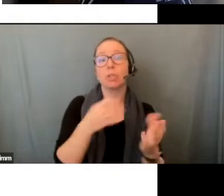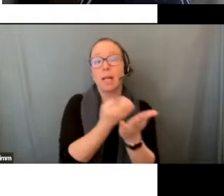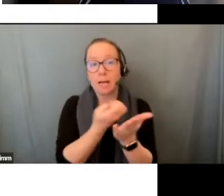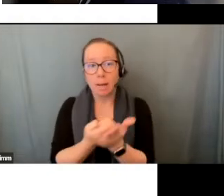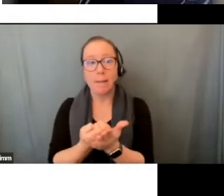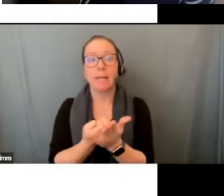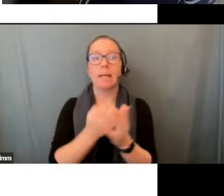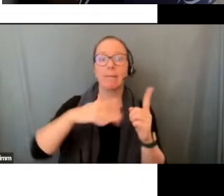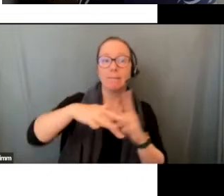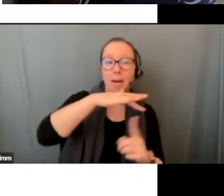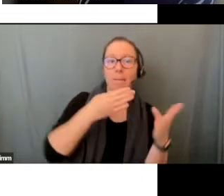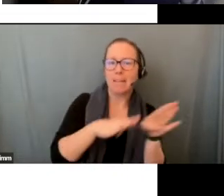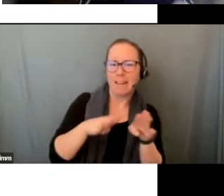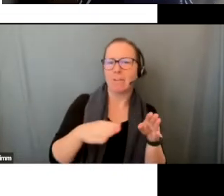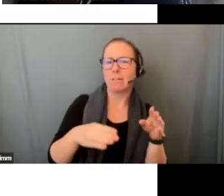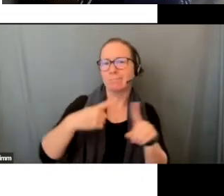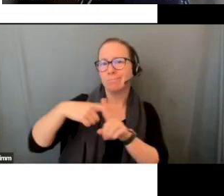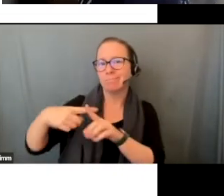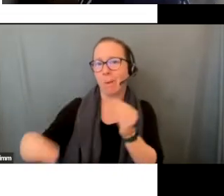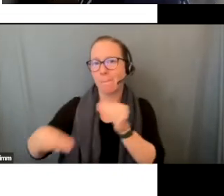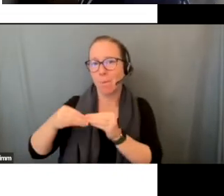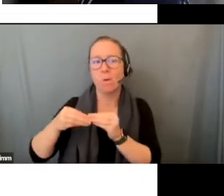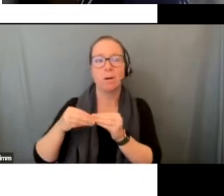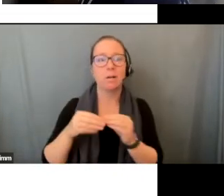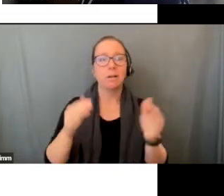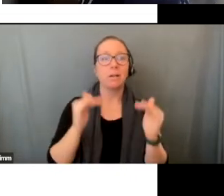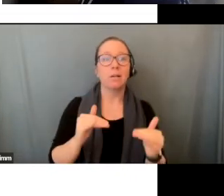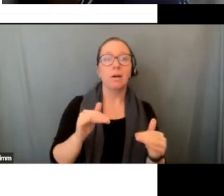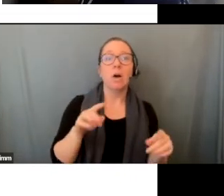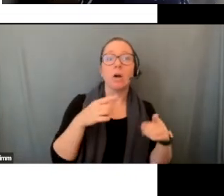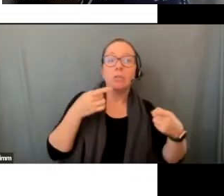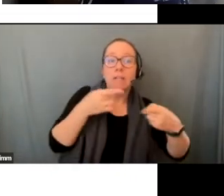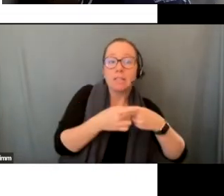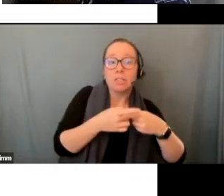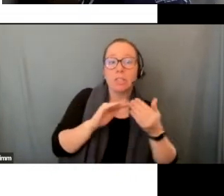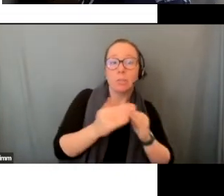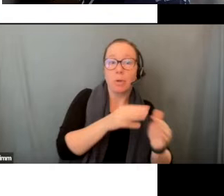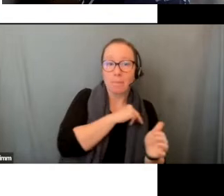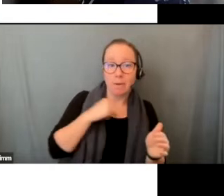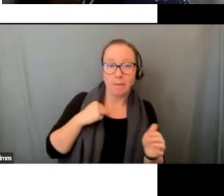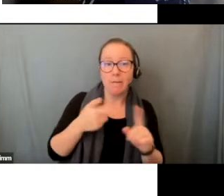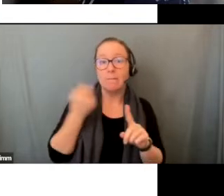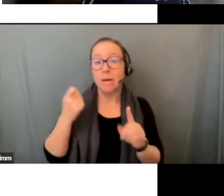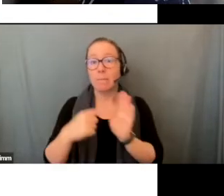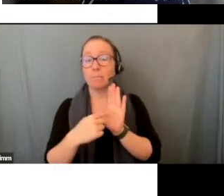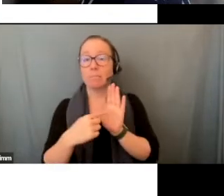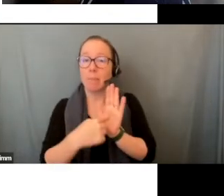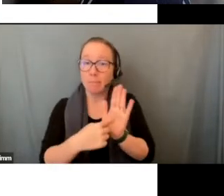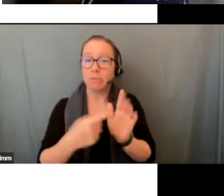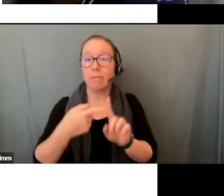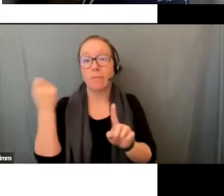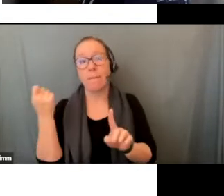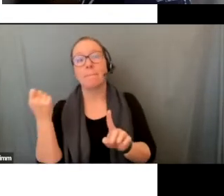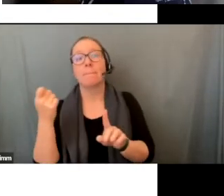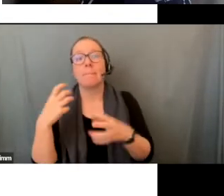more. It is also a cross-sector community membership that has representation from healthcare and social services,